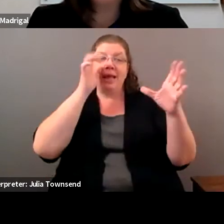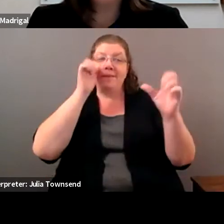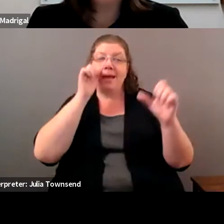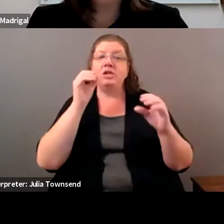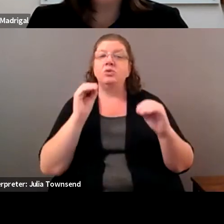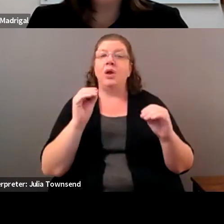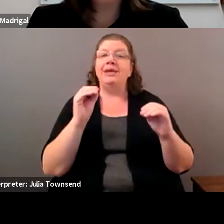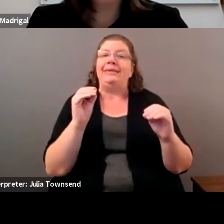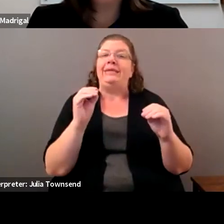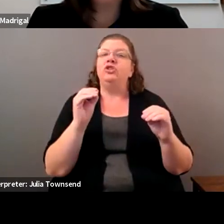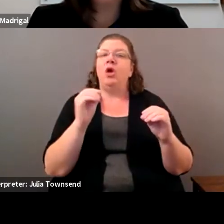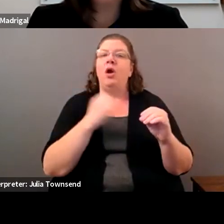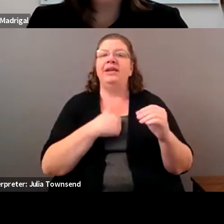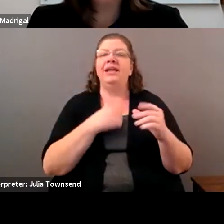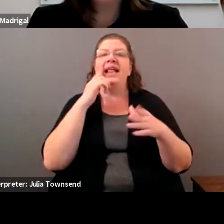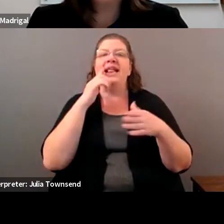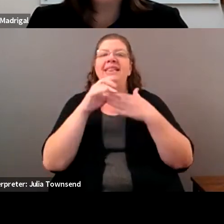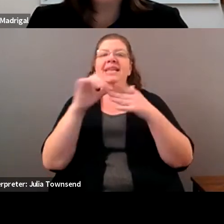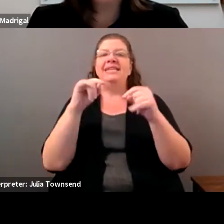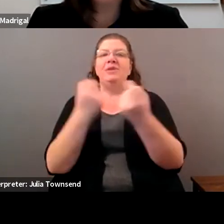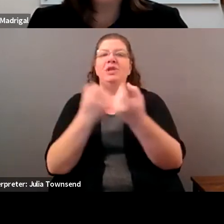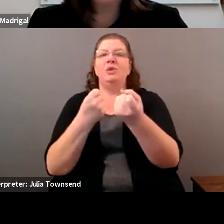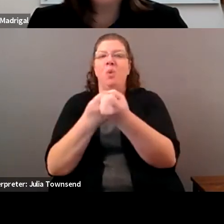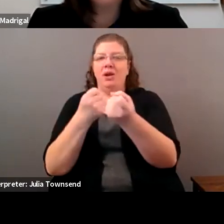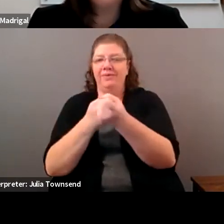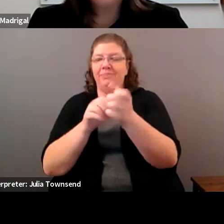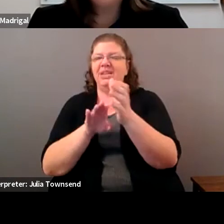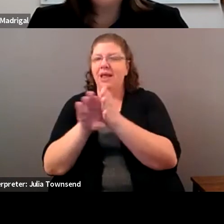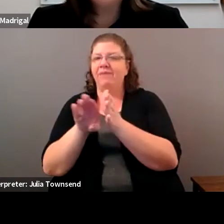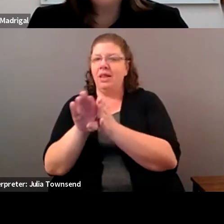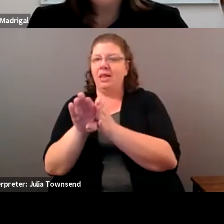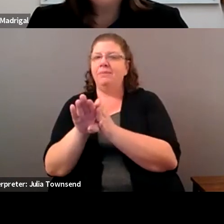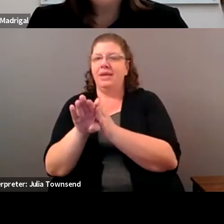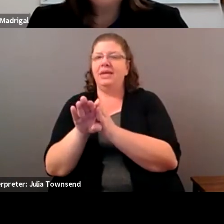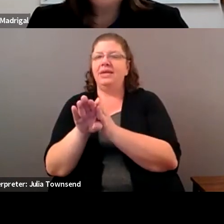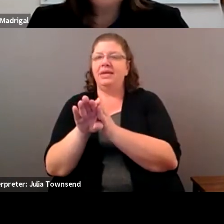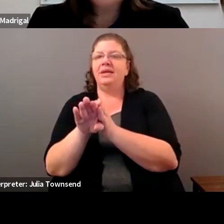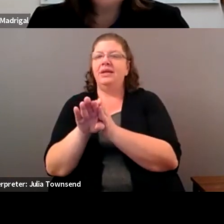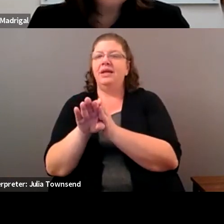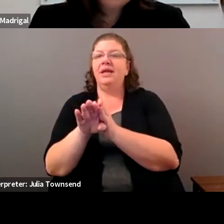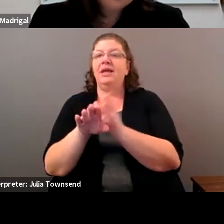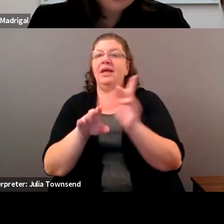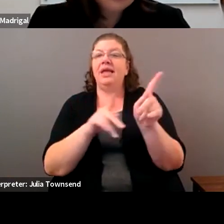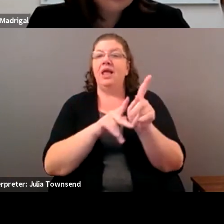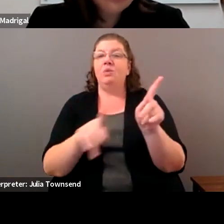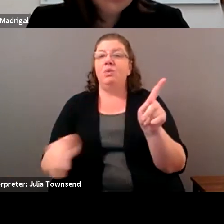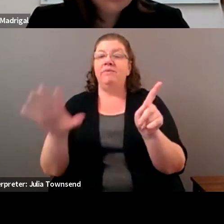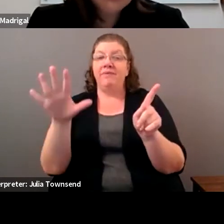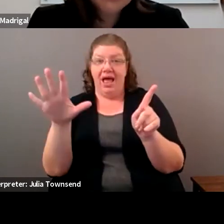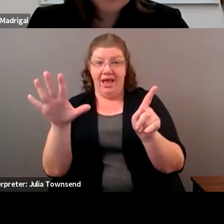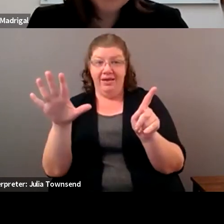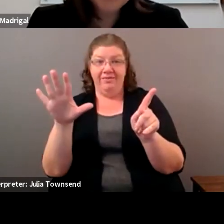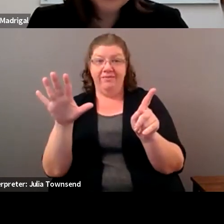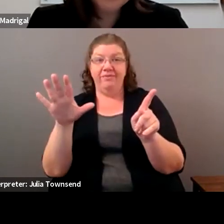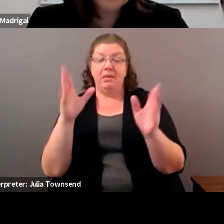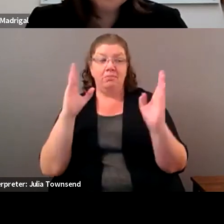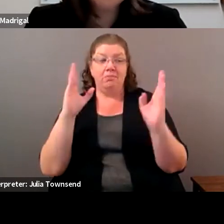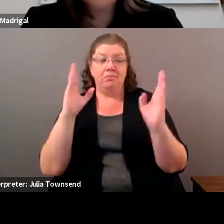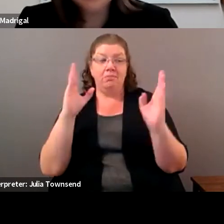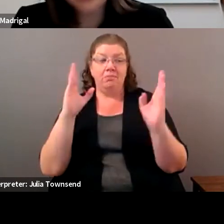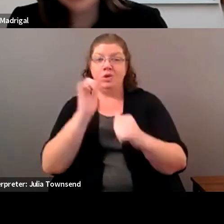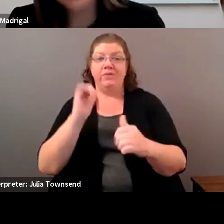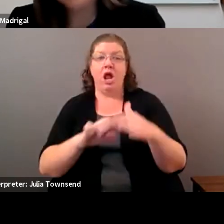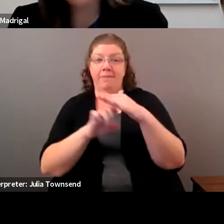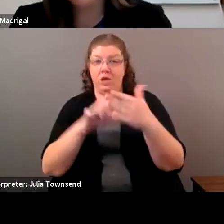lead team that is supporting us in developing the K through 5. That's the main block of our elementary summer